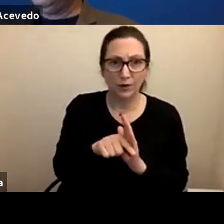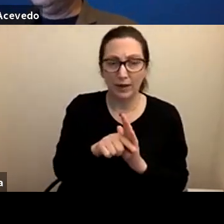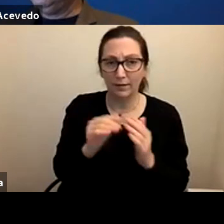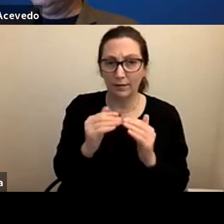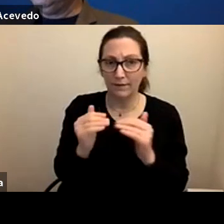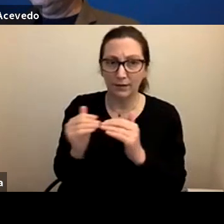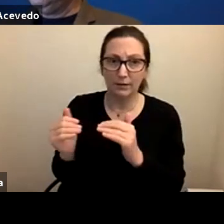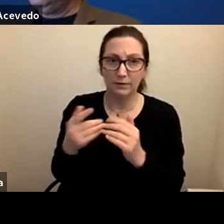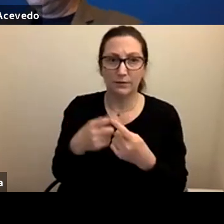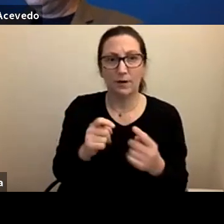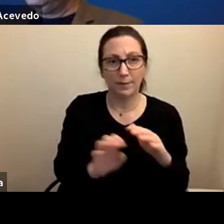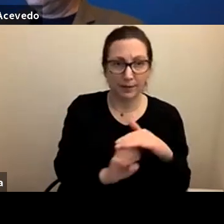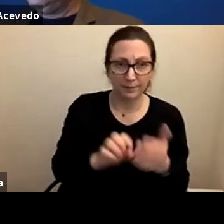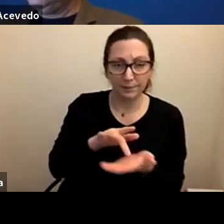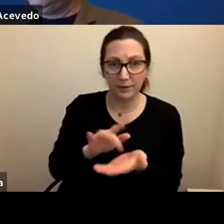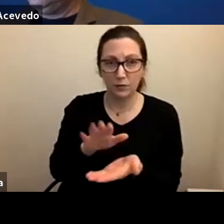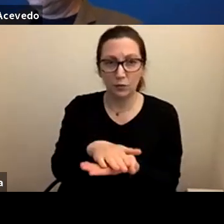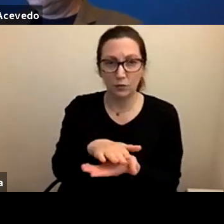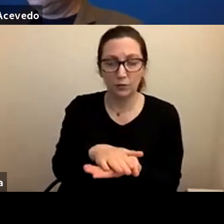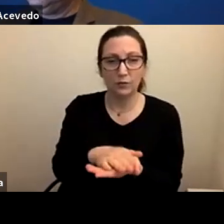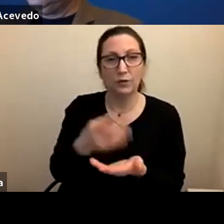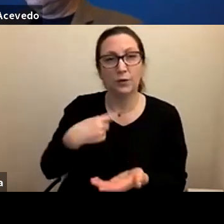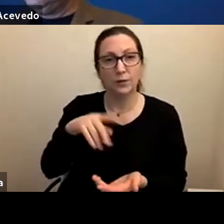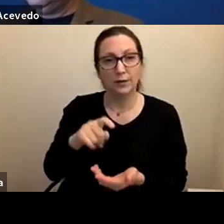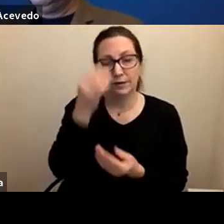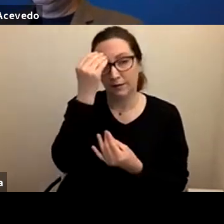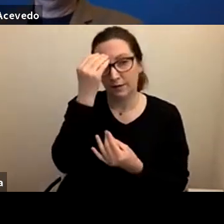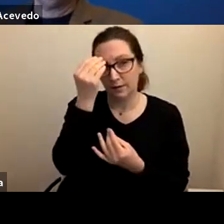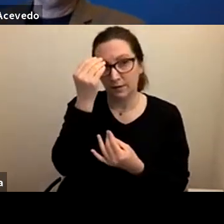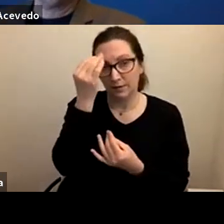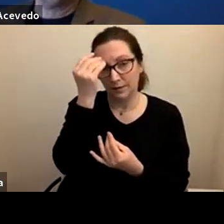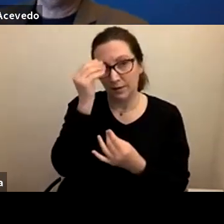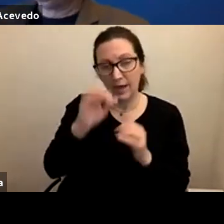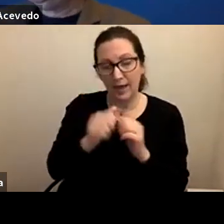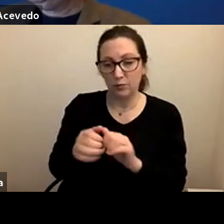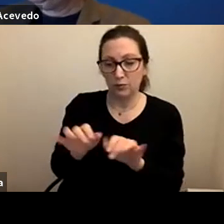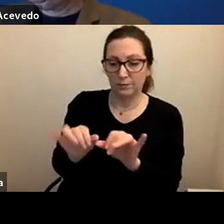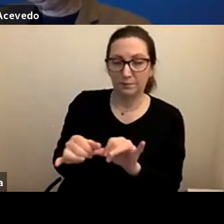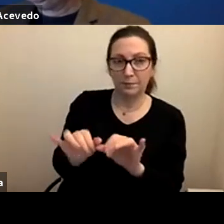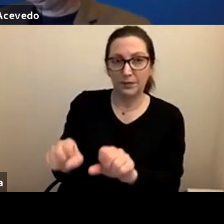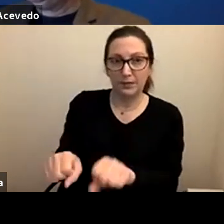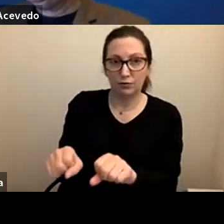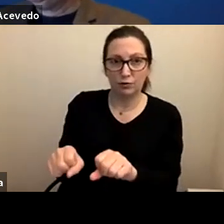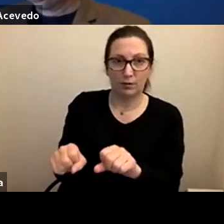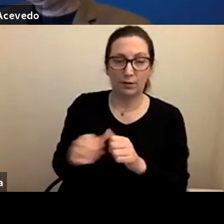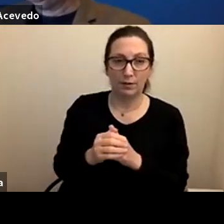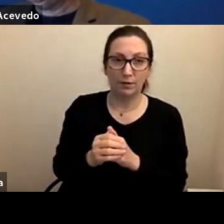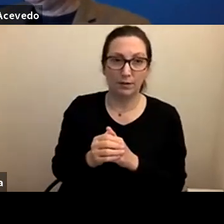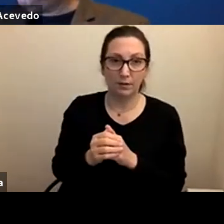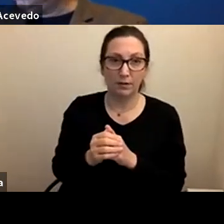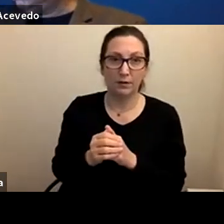population, we need to figure out a way to measure potential in order to, I